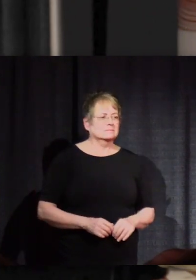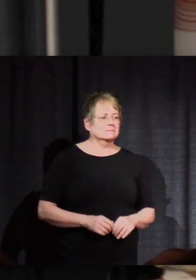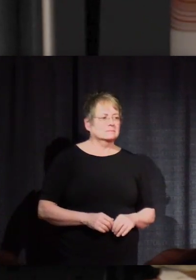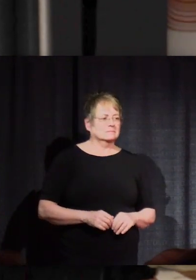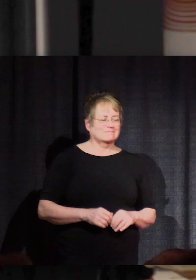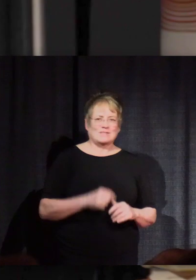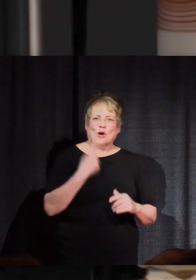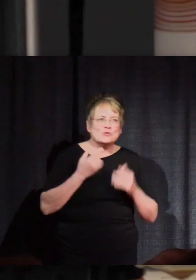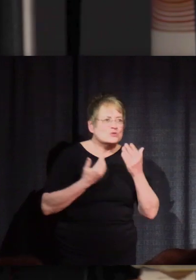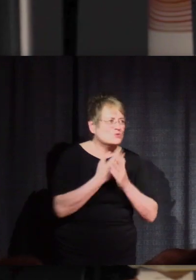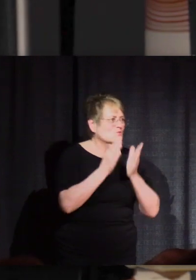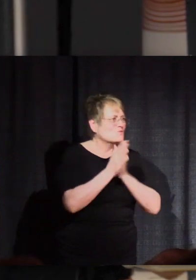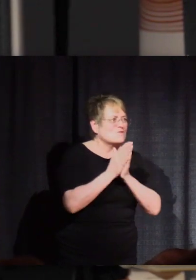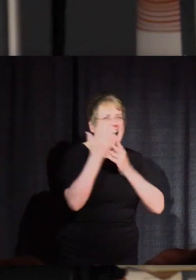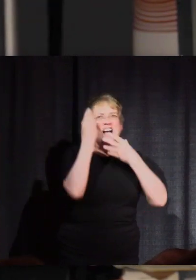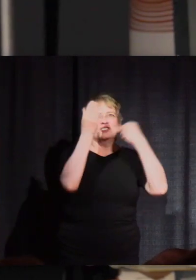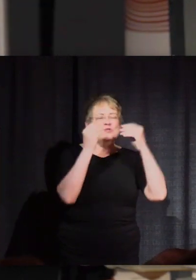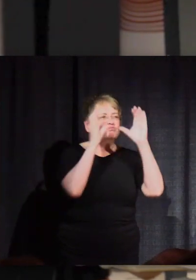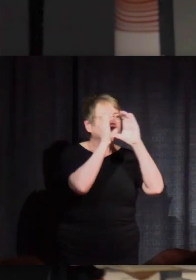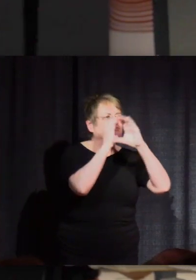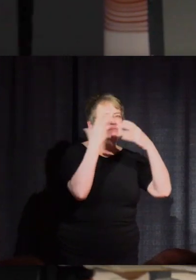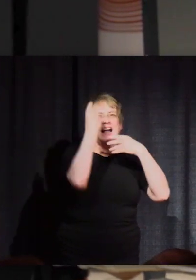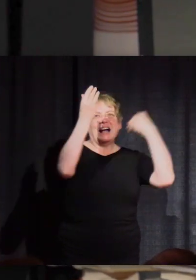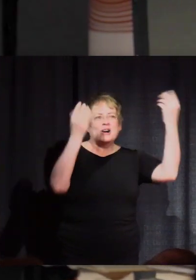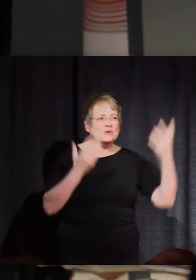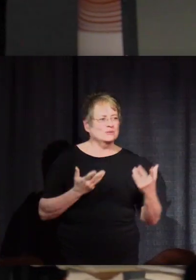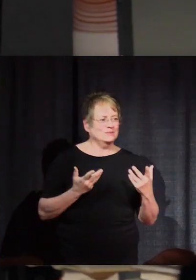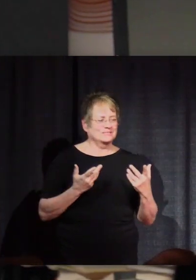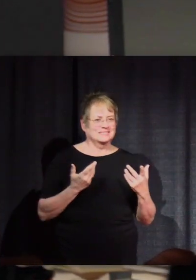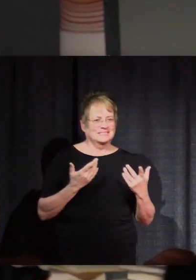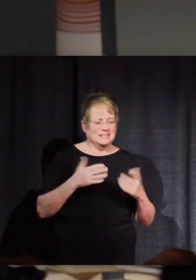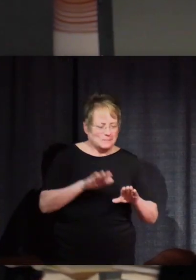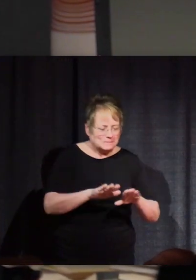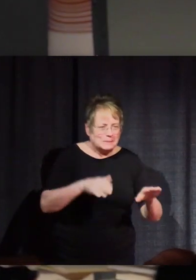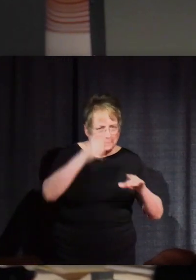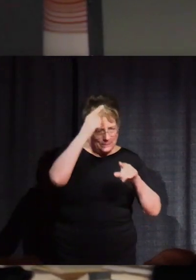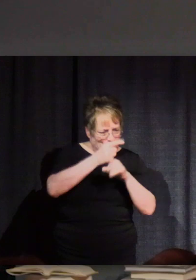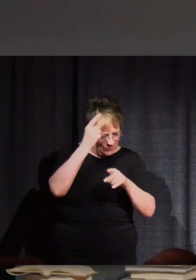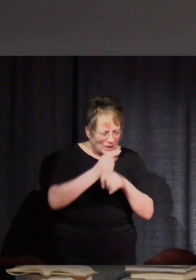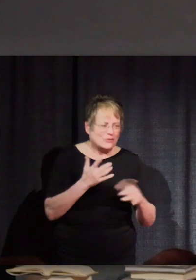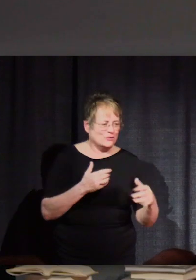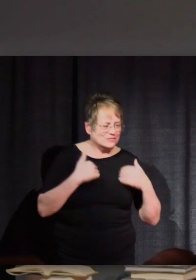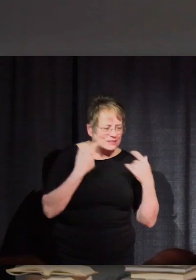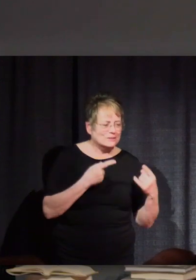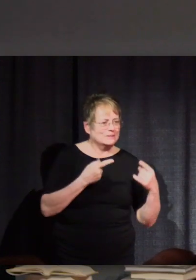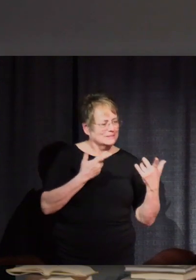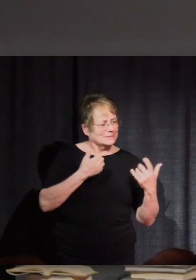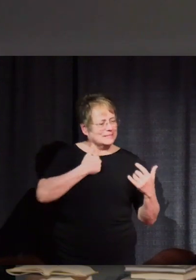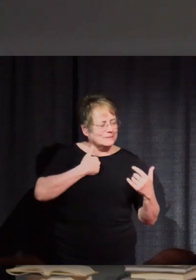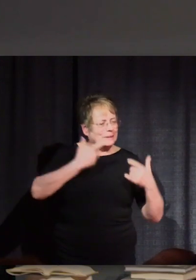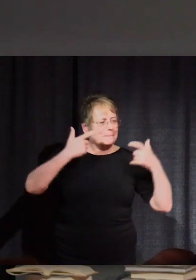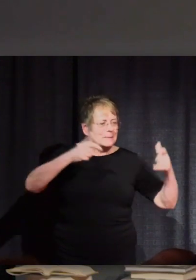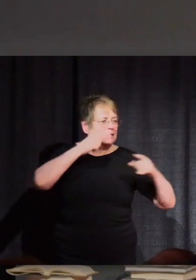I'm always on a new adventure, exploring the outdoors. I get to be a big sister to my little brothers and teach them all the things I wish someone taught